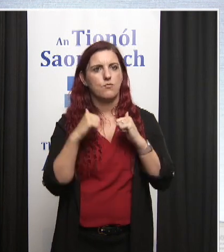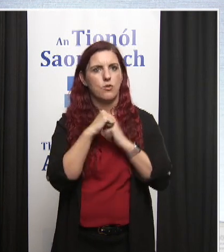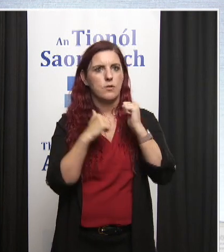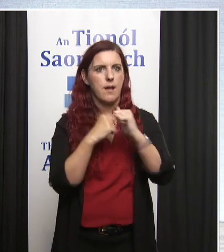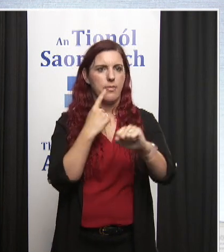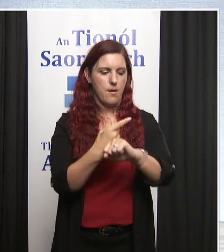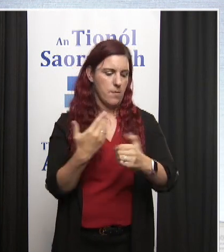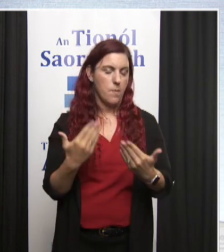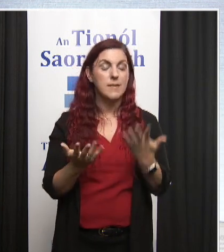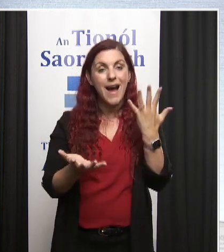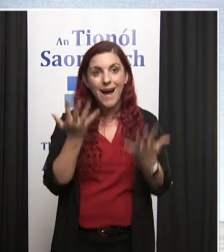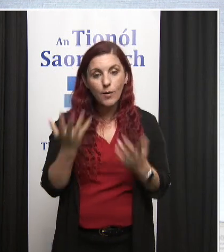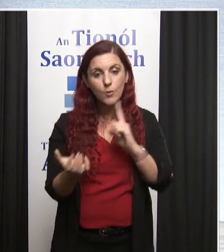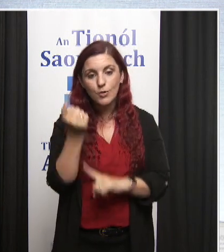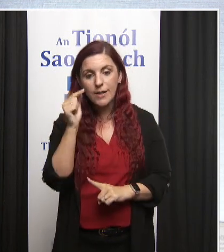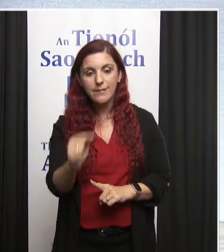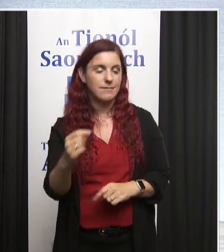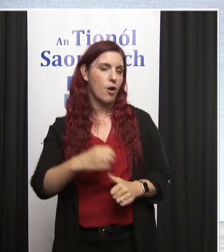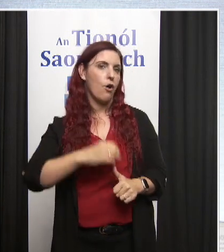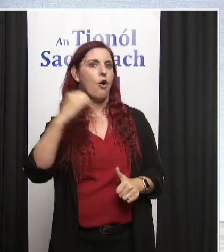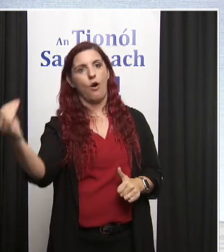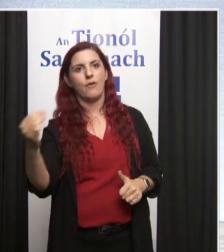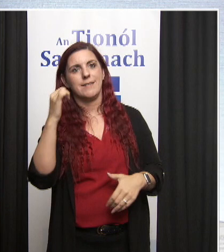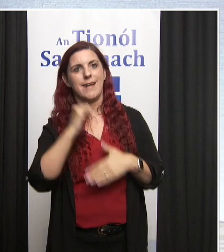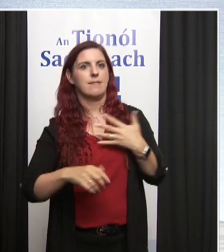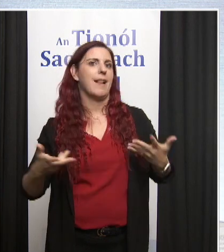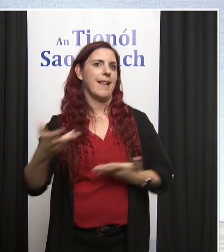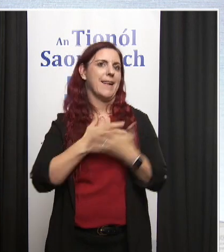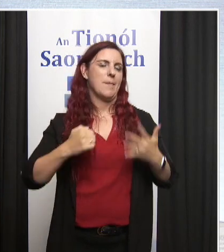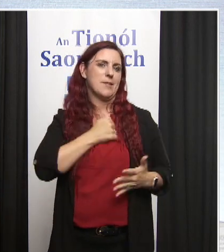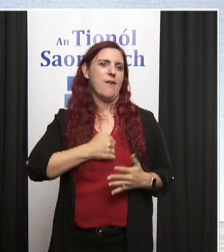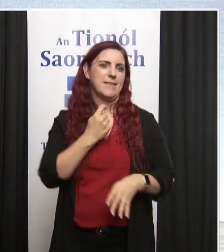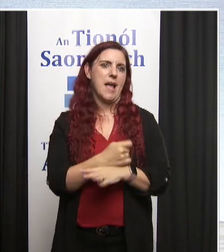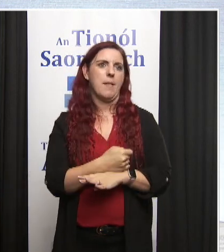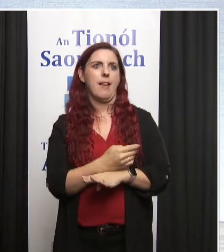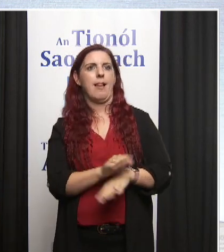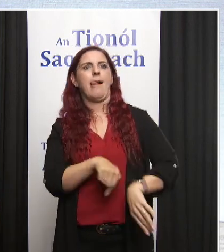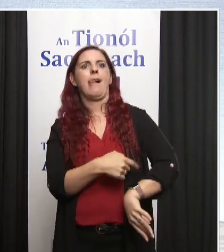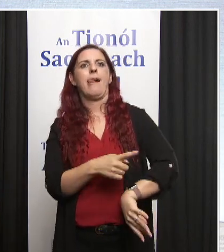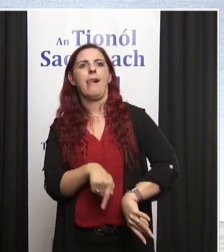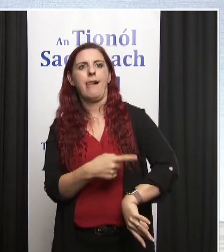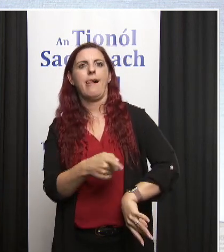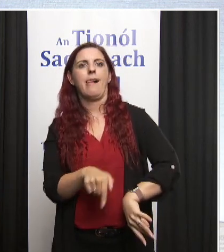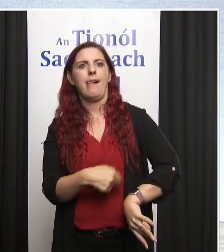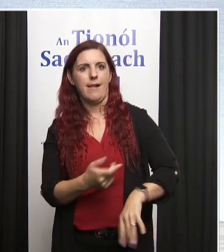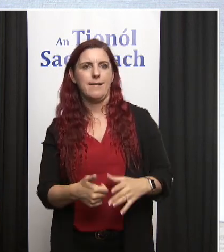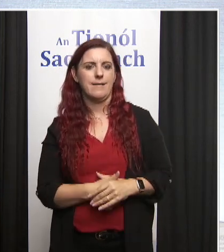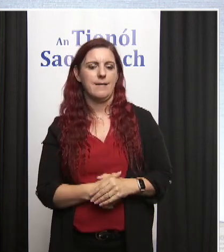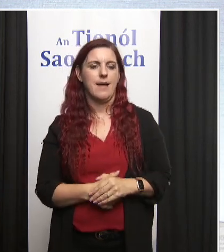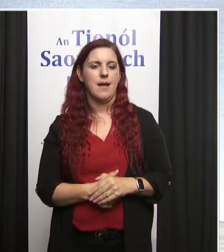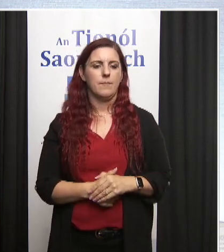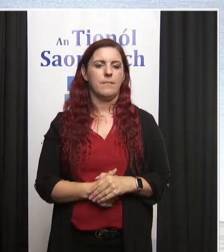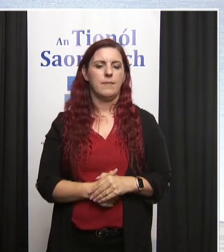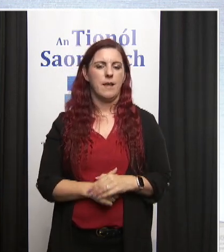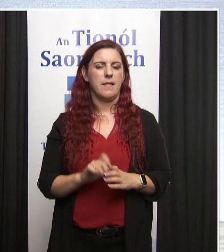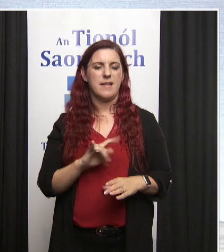But how you do that is another day's work. And I'm sorry I ran out of time, but do you want to quickly run through the next one? yeah, just I